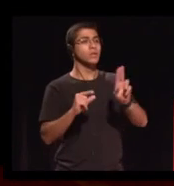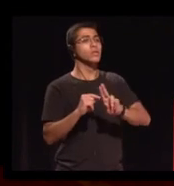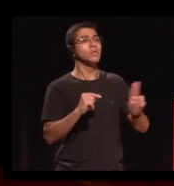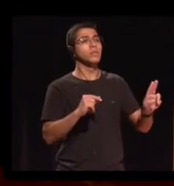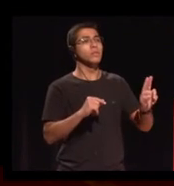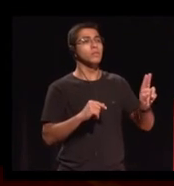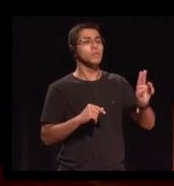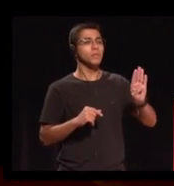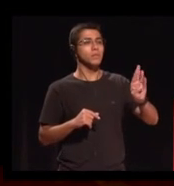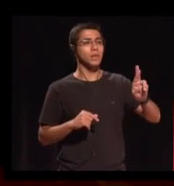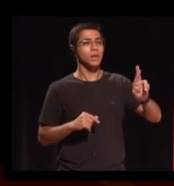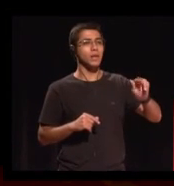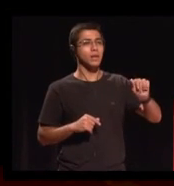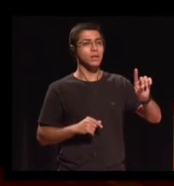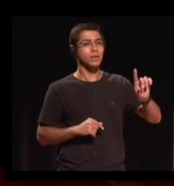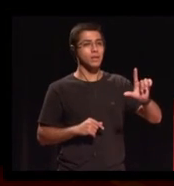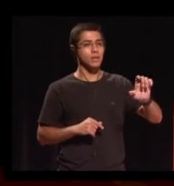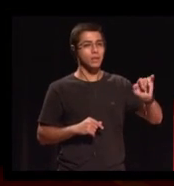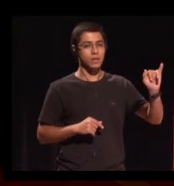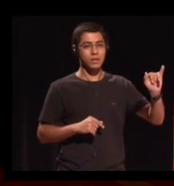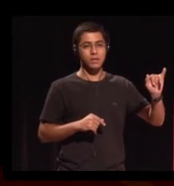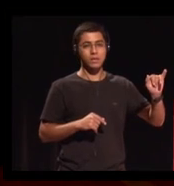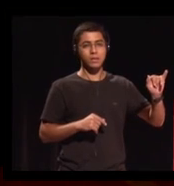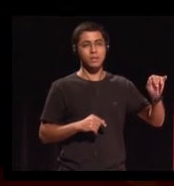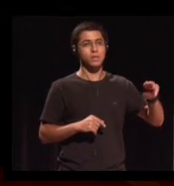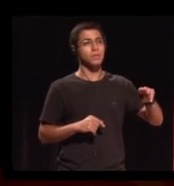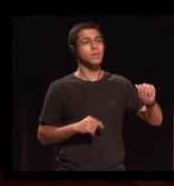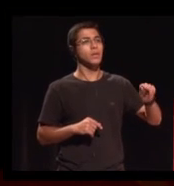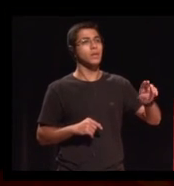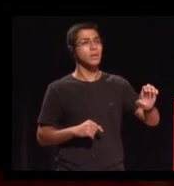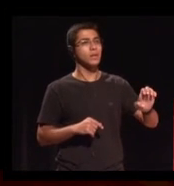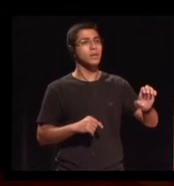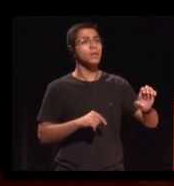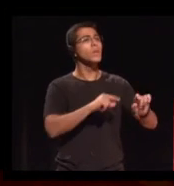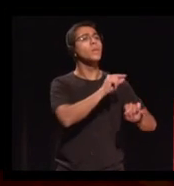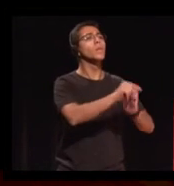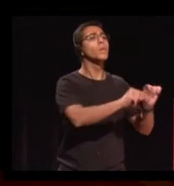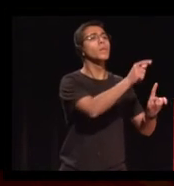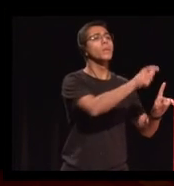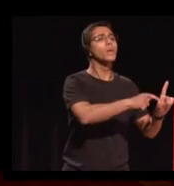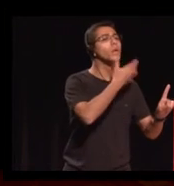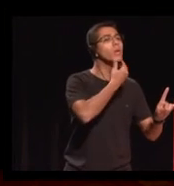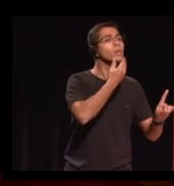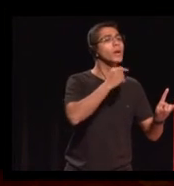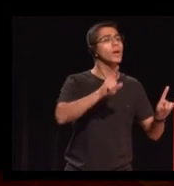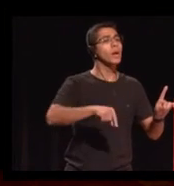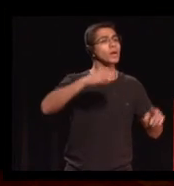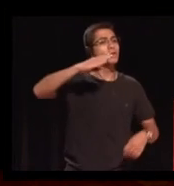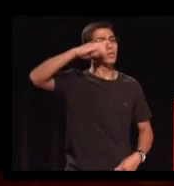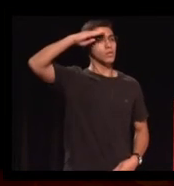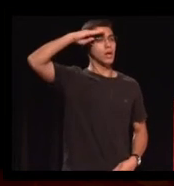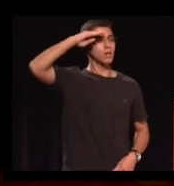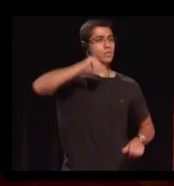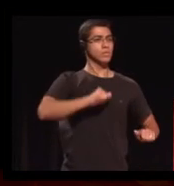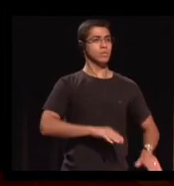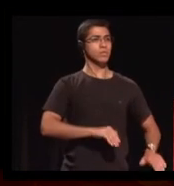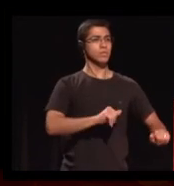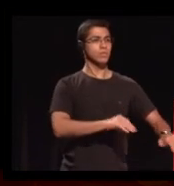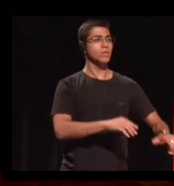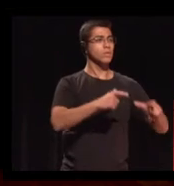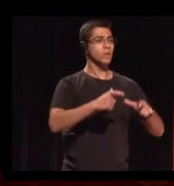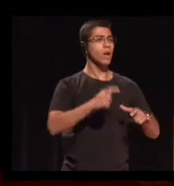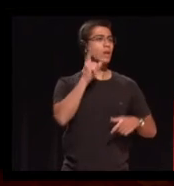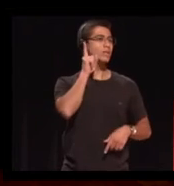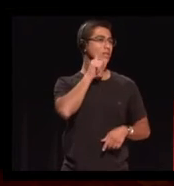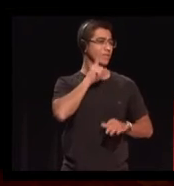And Bradley Manning, was a soldier, an American soldier based in Iraq. And maybe you remember that